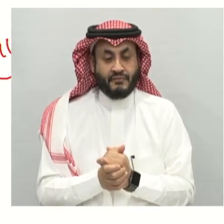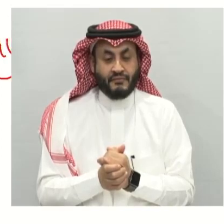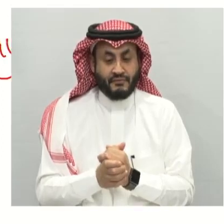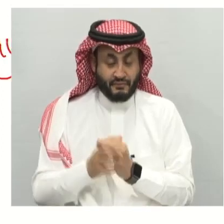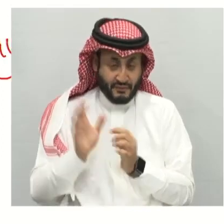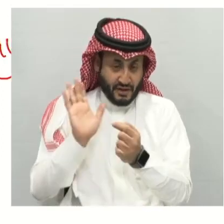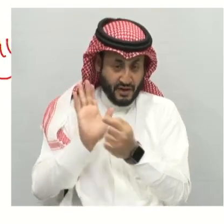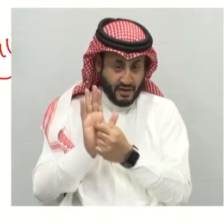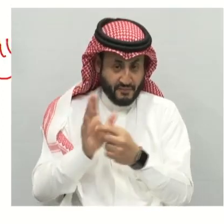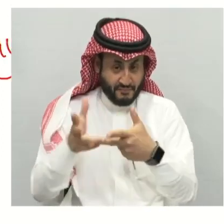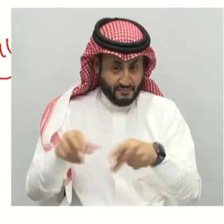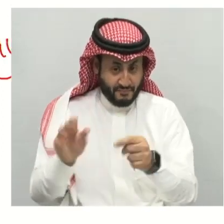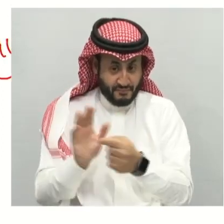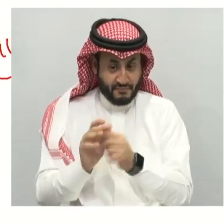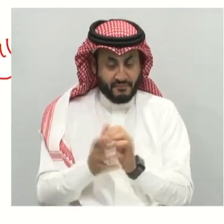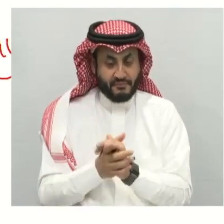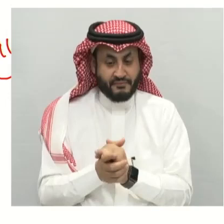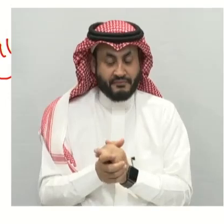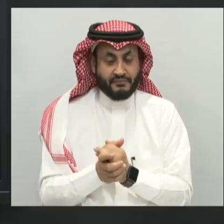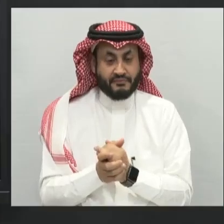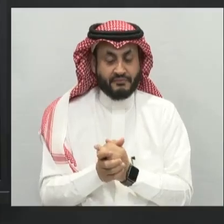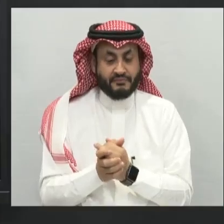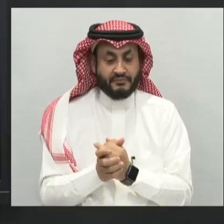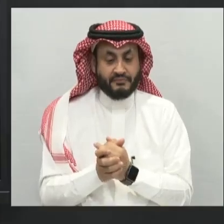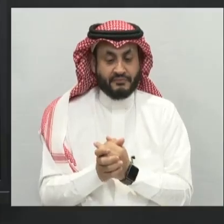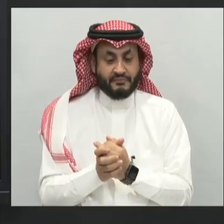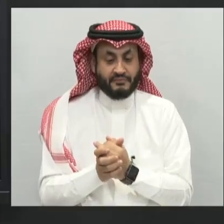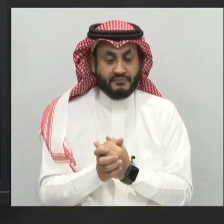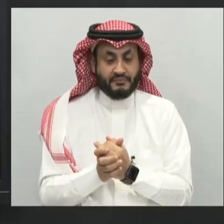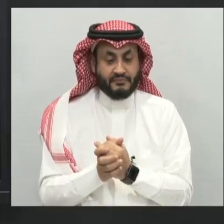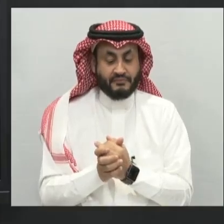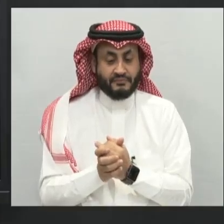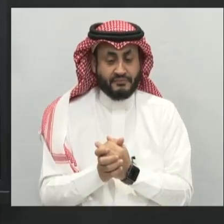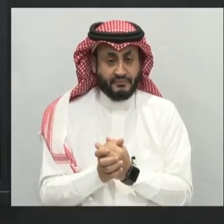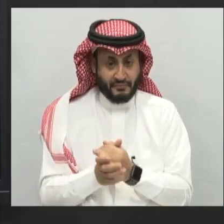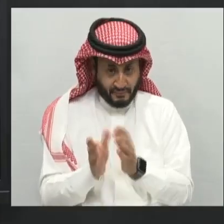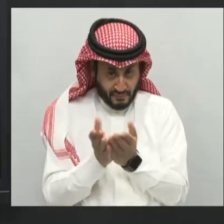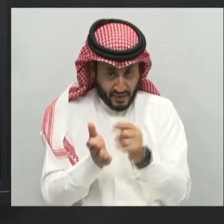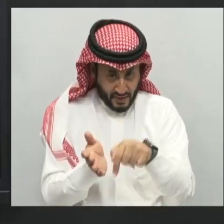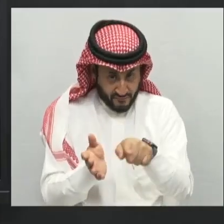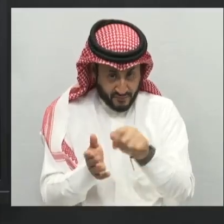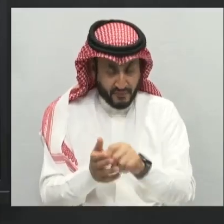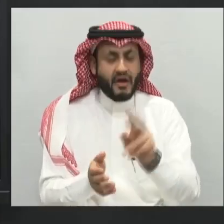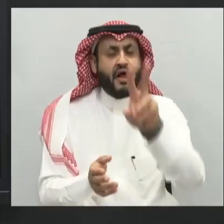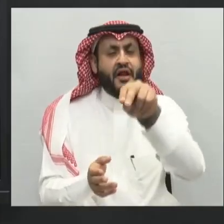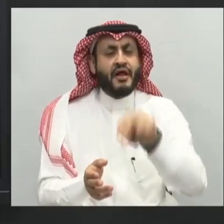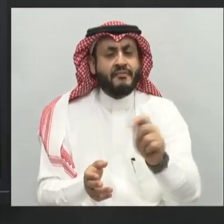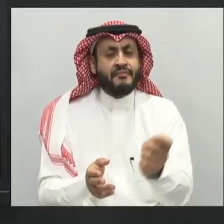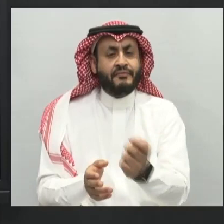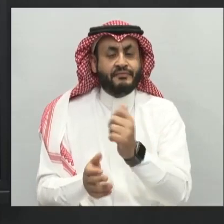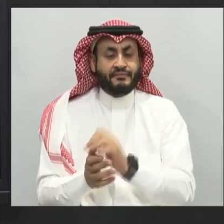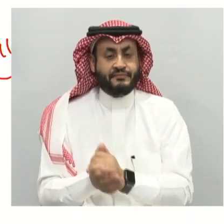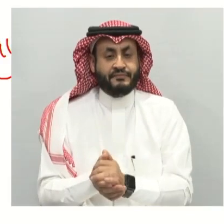Full stop. Okay, so Aya has art class every Wednesday. Do you have your notebook with you? Write with me,